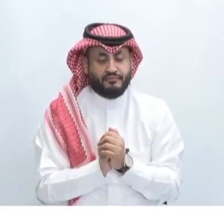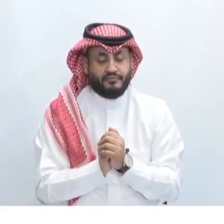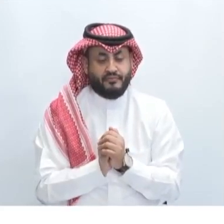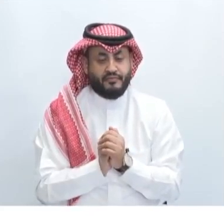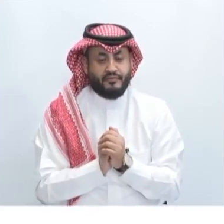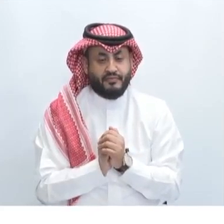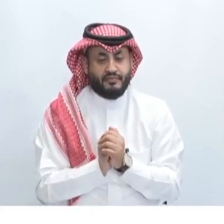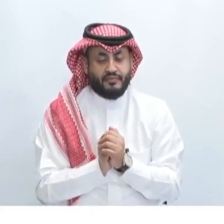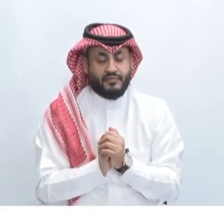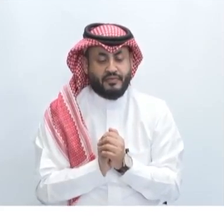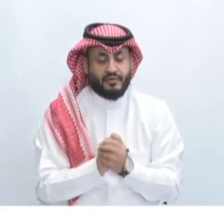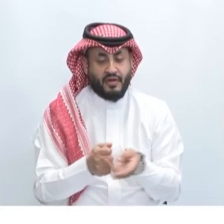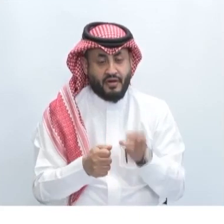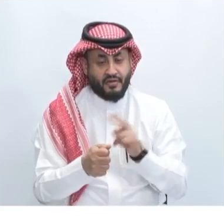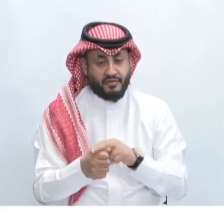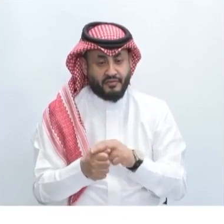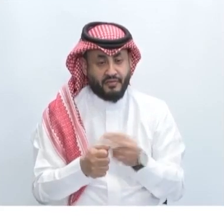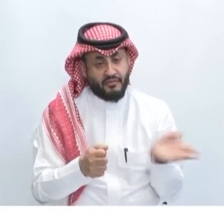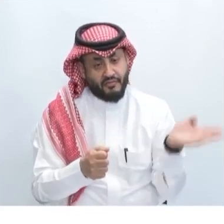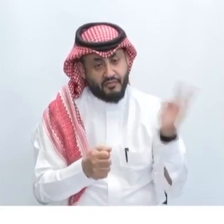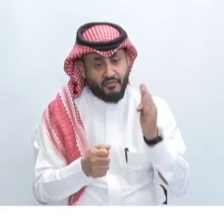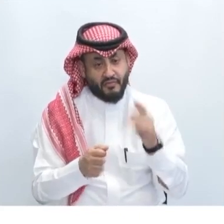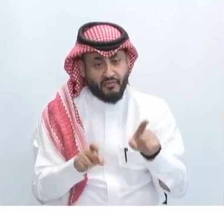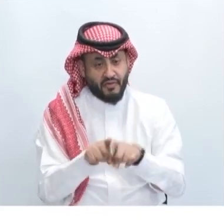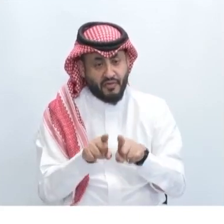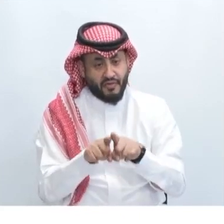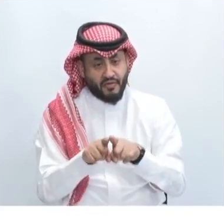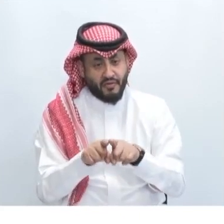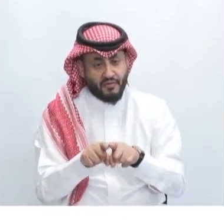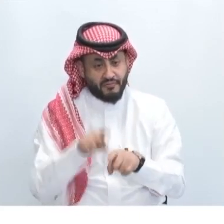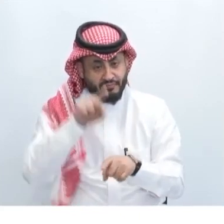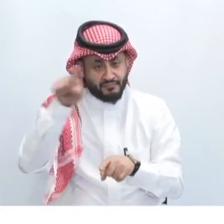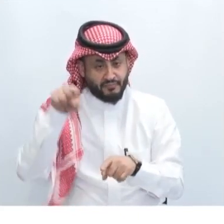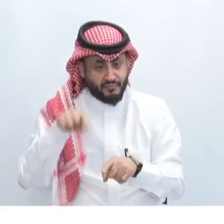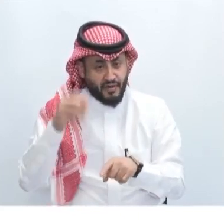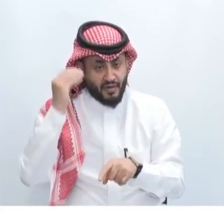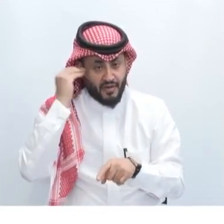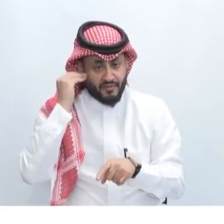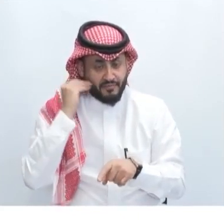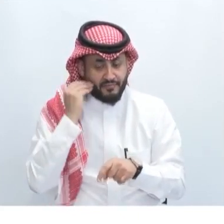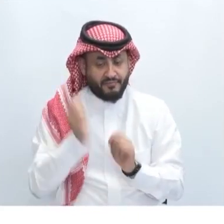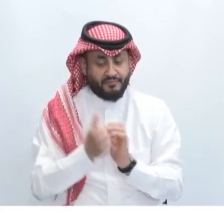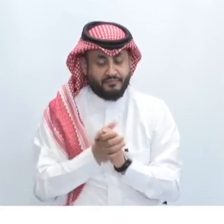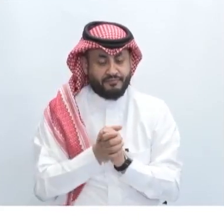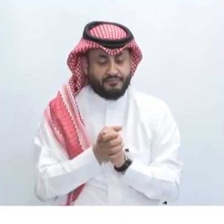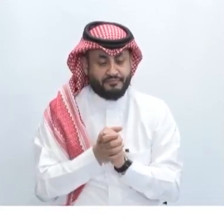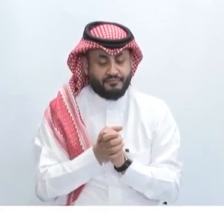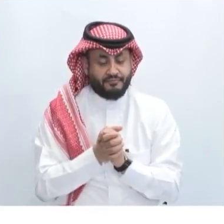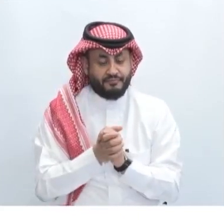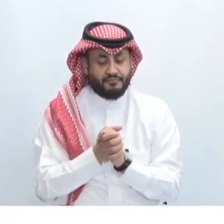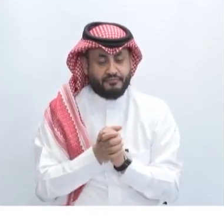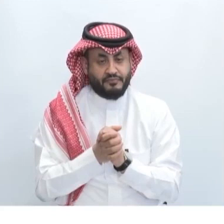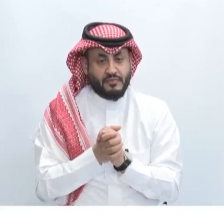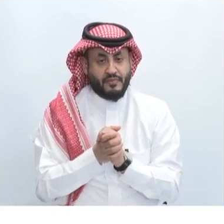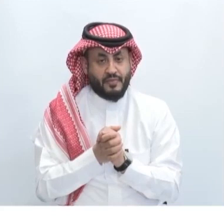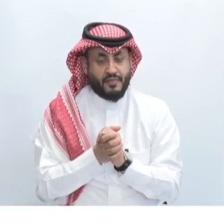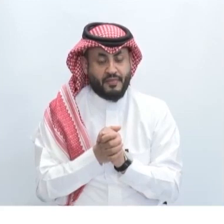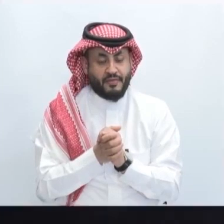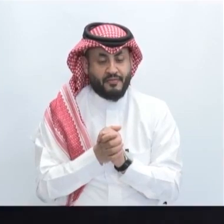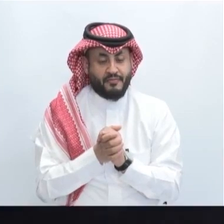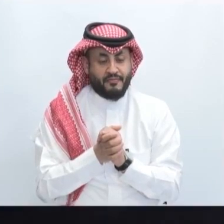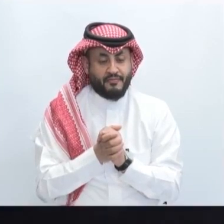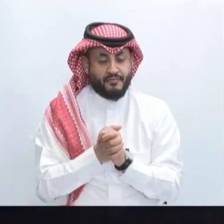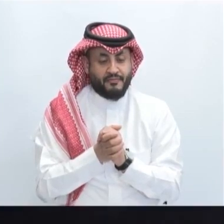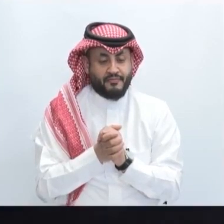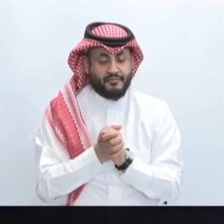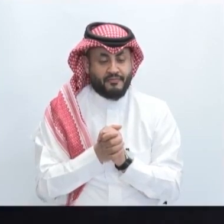her. Repeat after me. Let's ask her. So, in